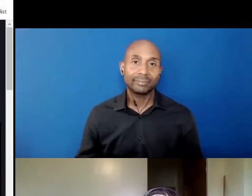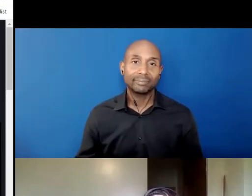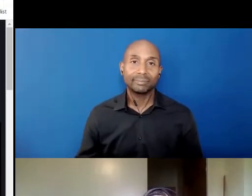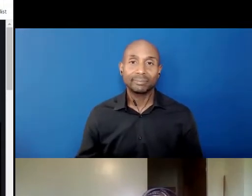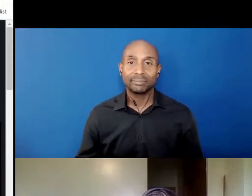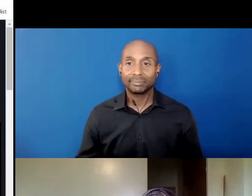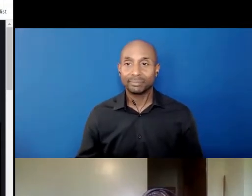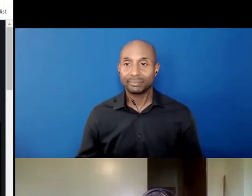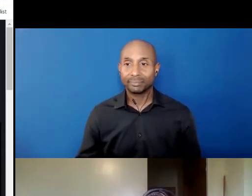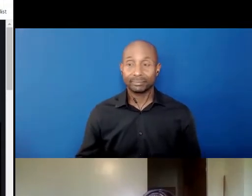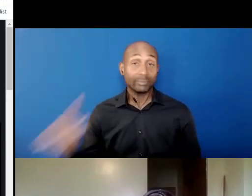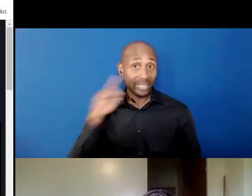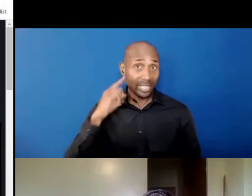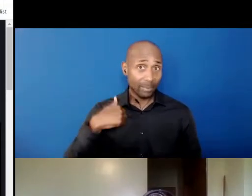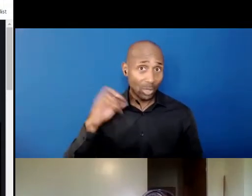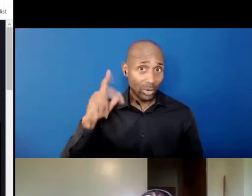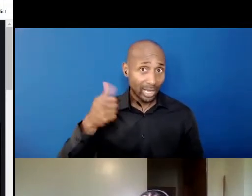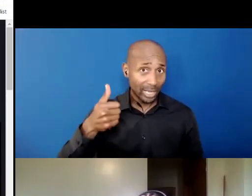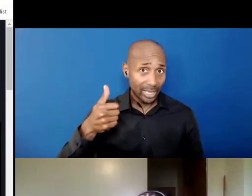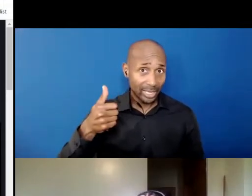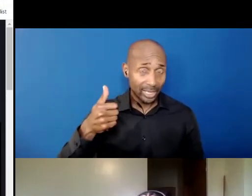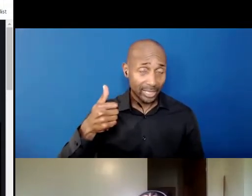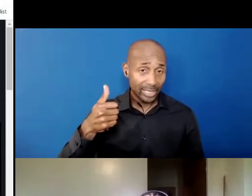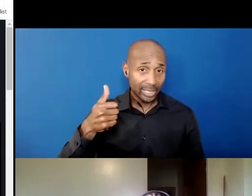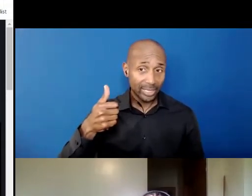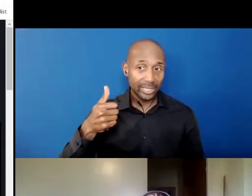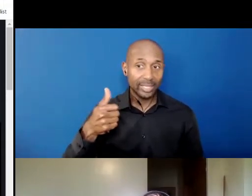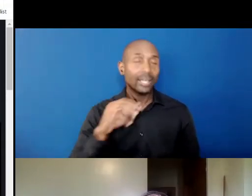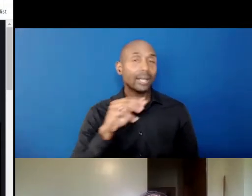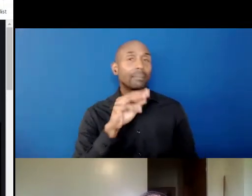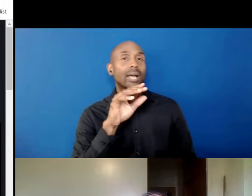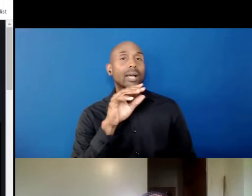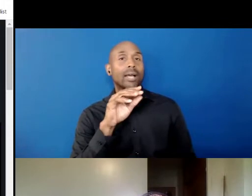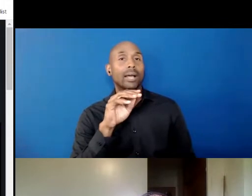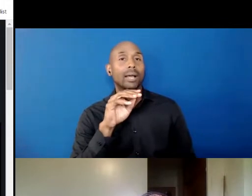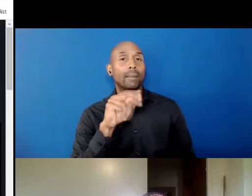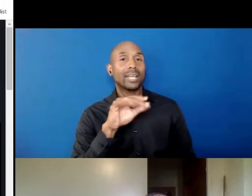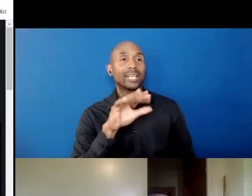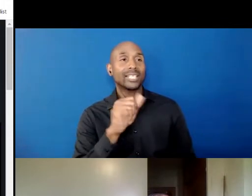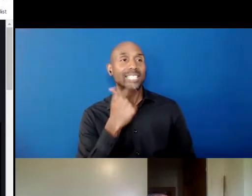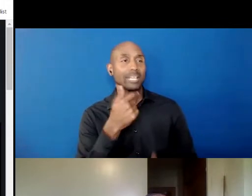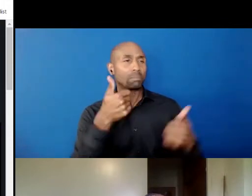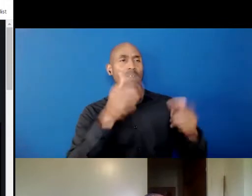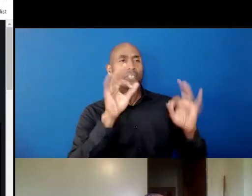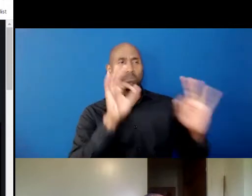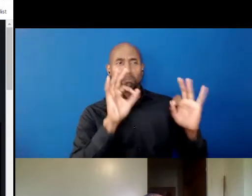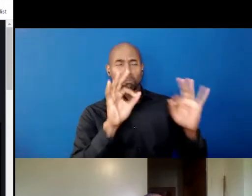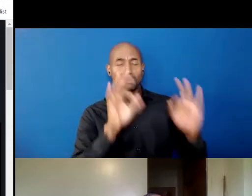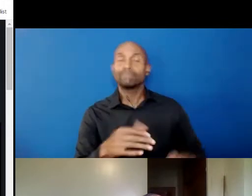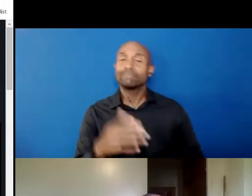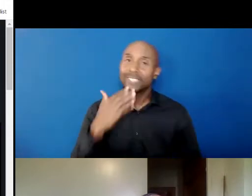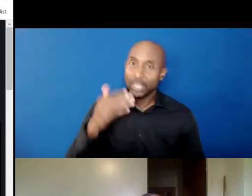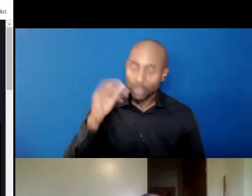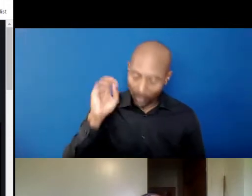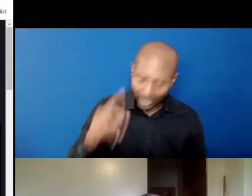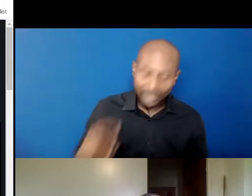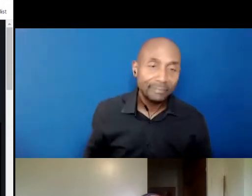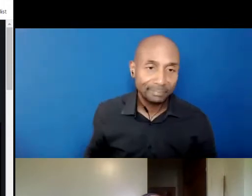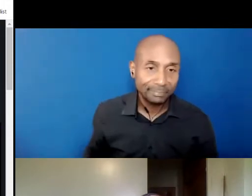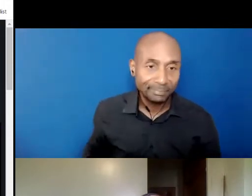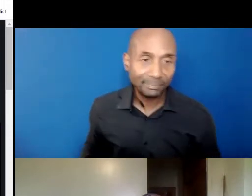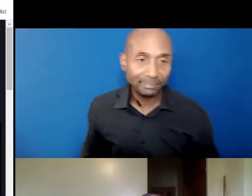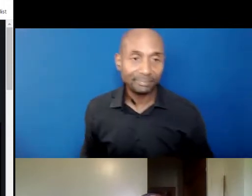yeah, can everyone hear me well now? You sound great, Joylyn. All right, thank you. So this